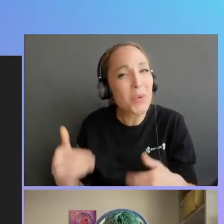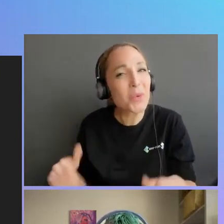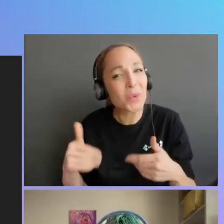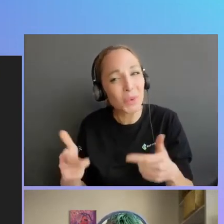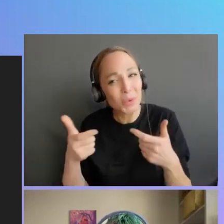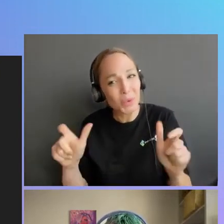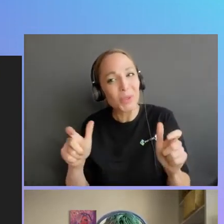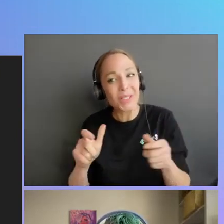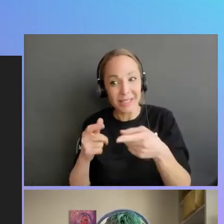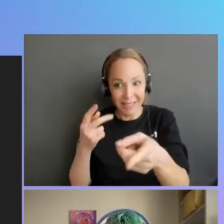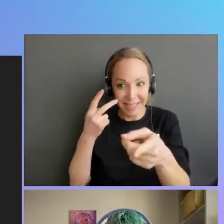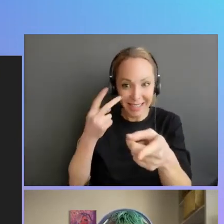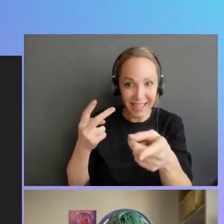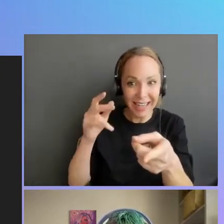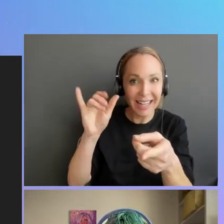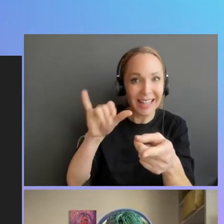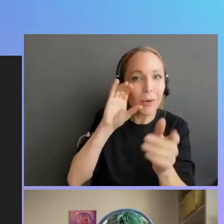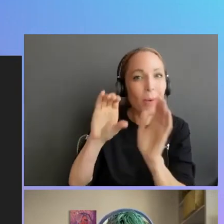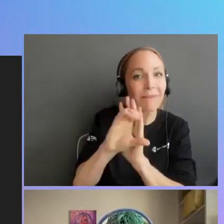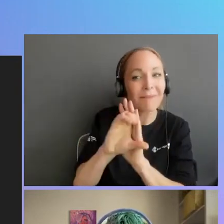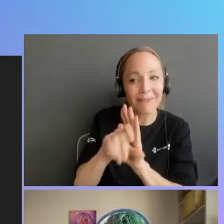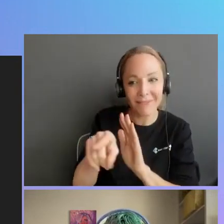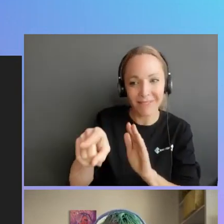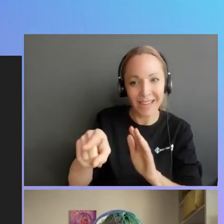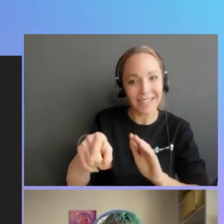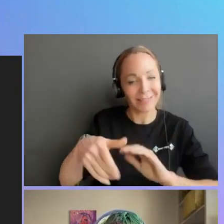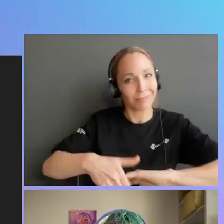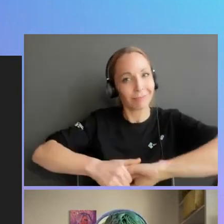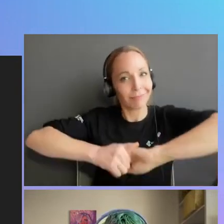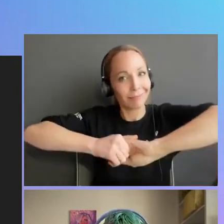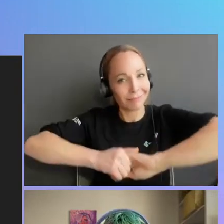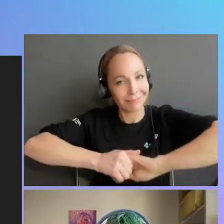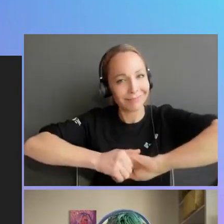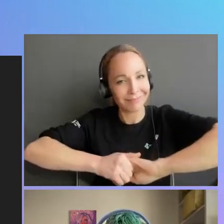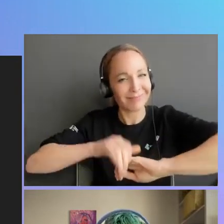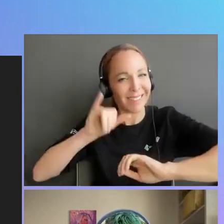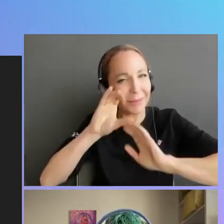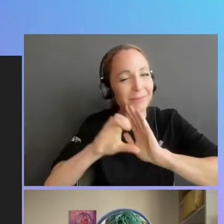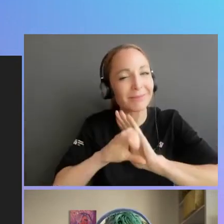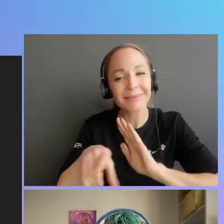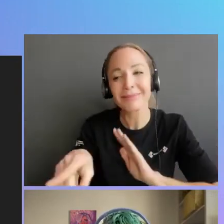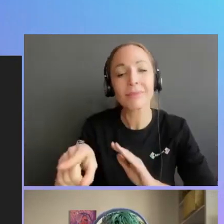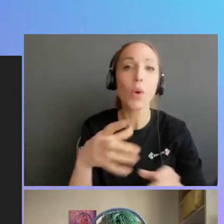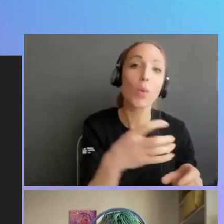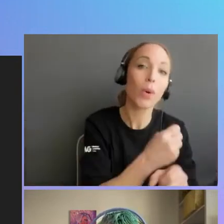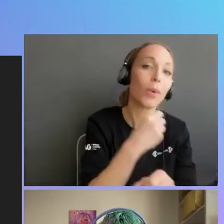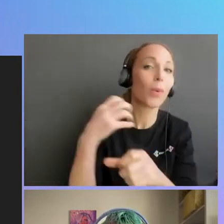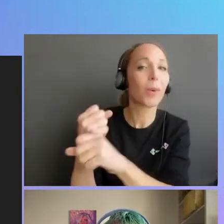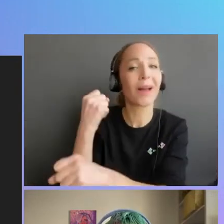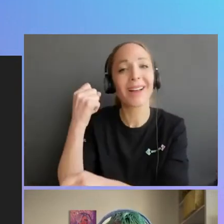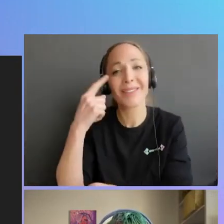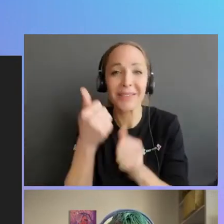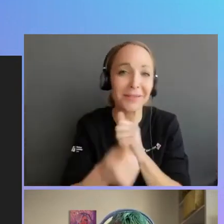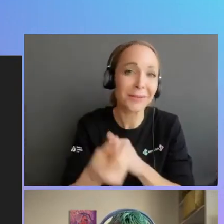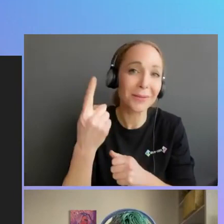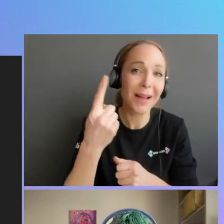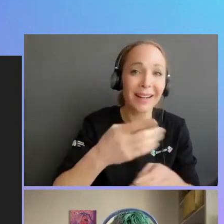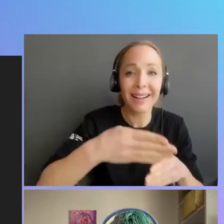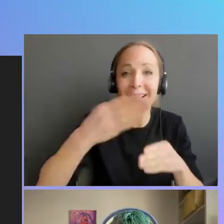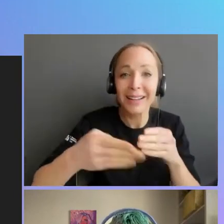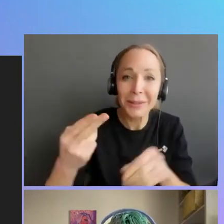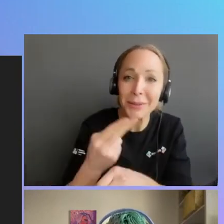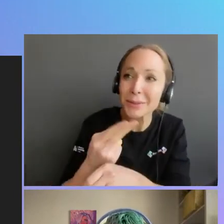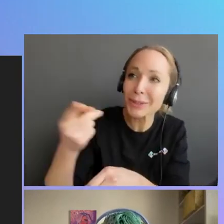on this slide to kind of represent how component libraries are a win-win for everyone. It's a win for our users, our end users. It's a win